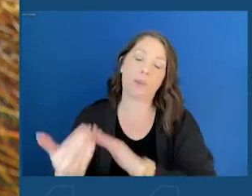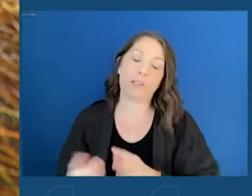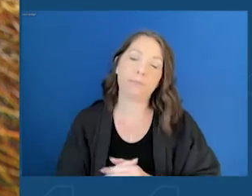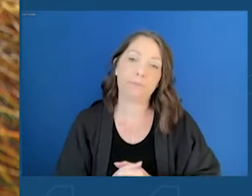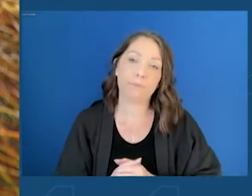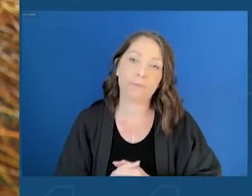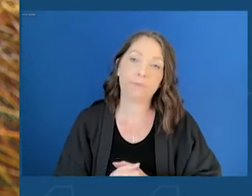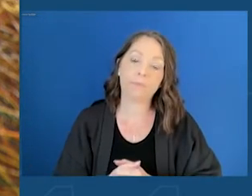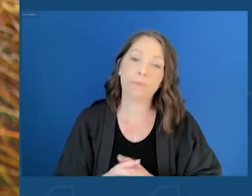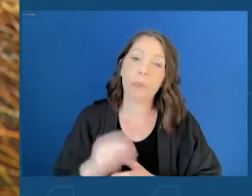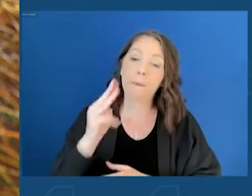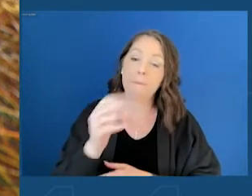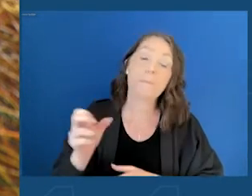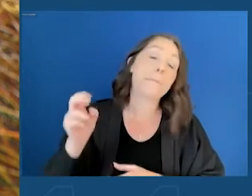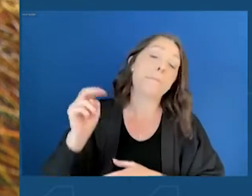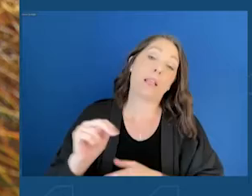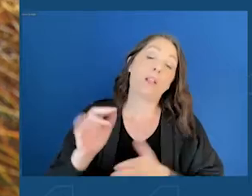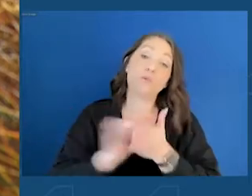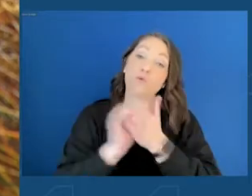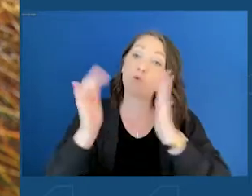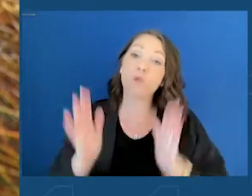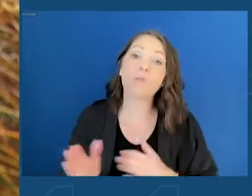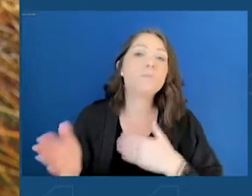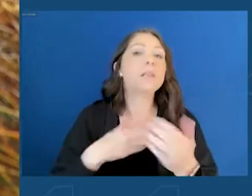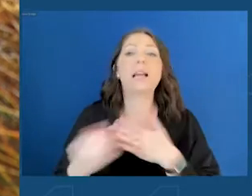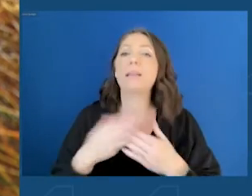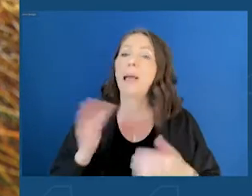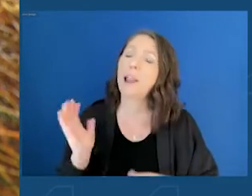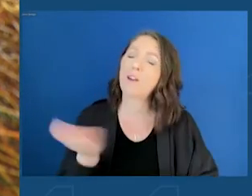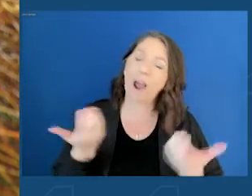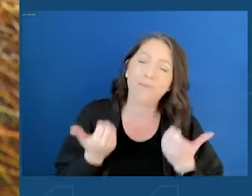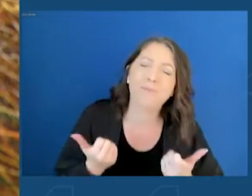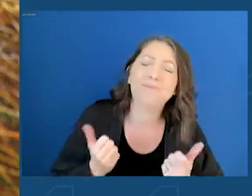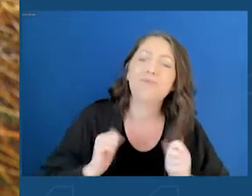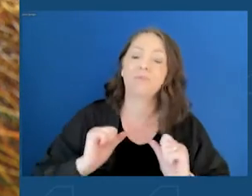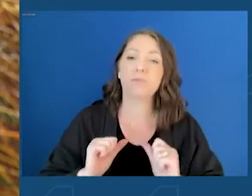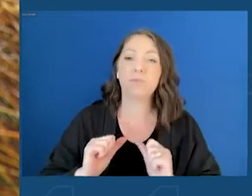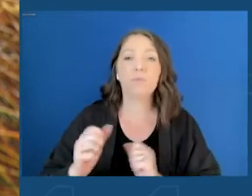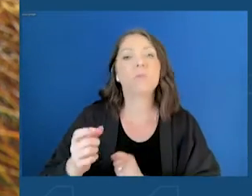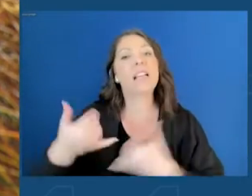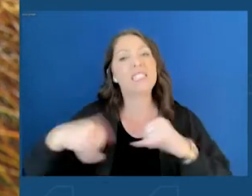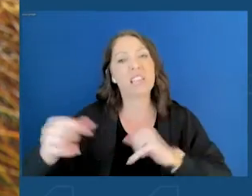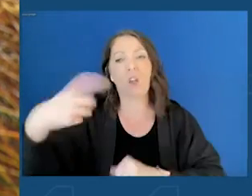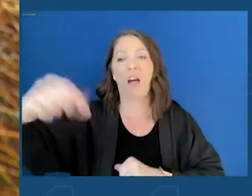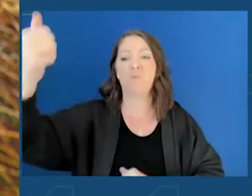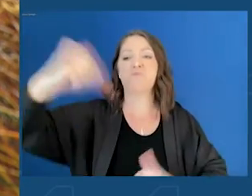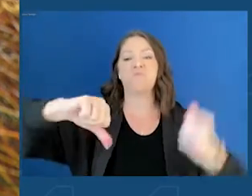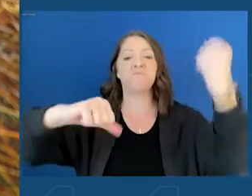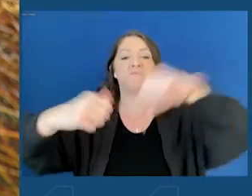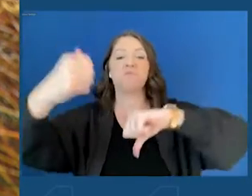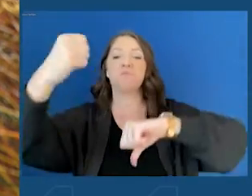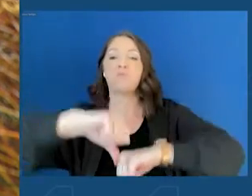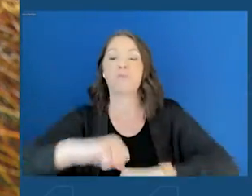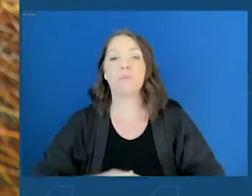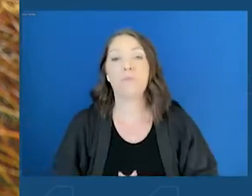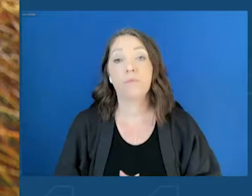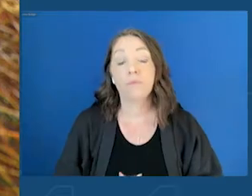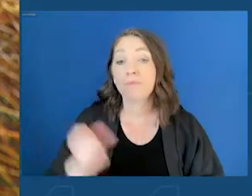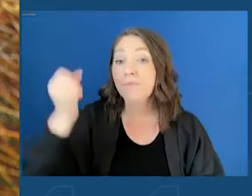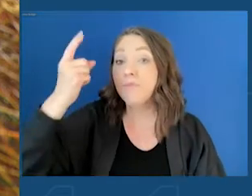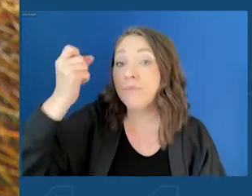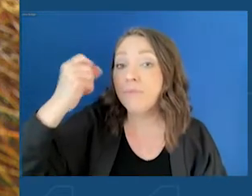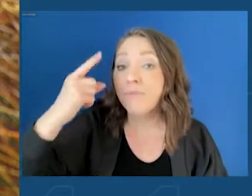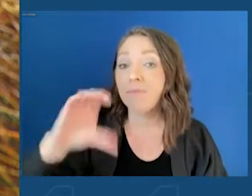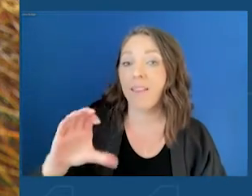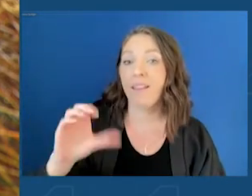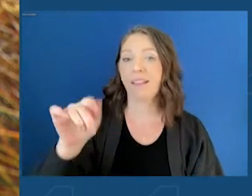no matter how hard we have tried, we were denied an opportunity to thrive. However, with Clean Slate,